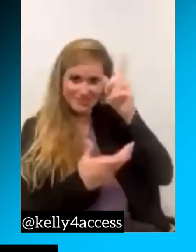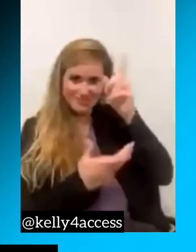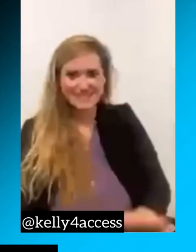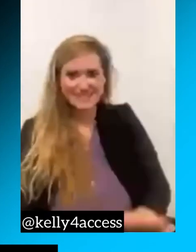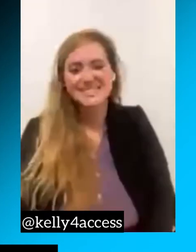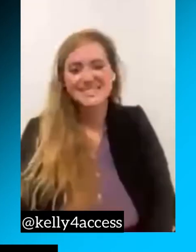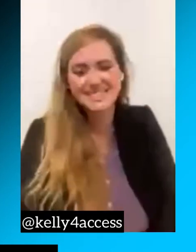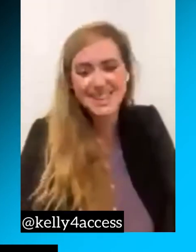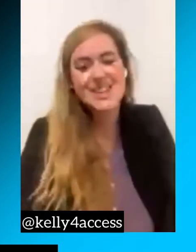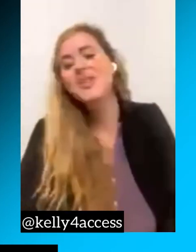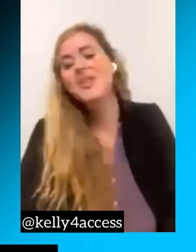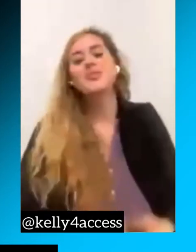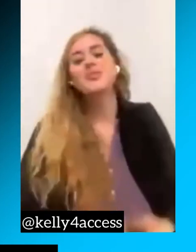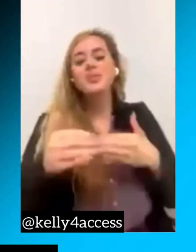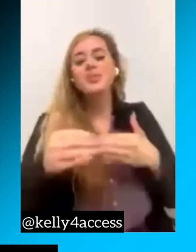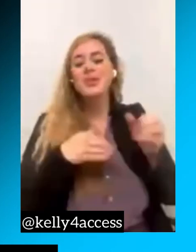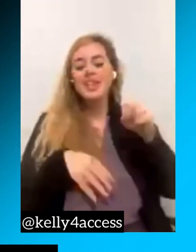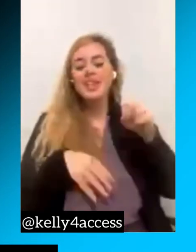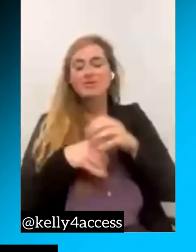But